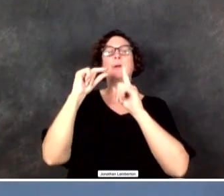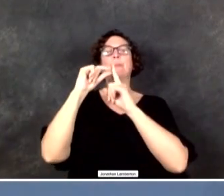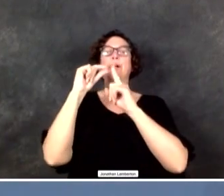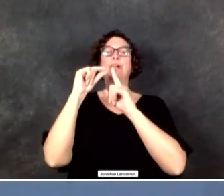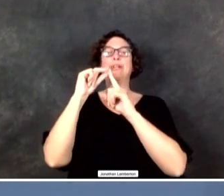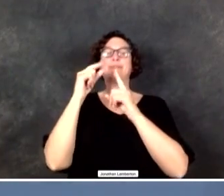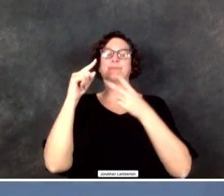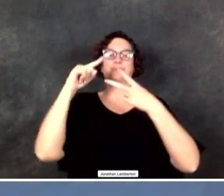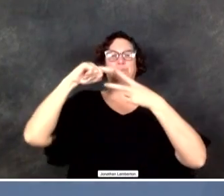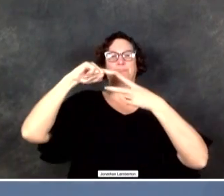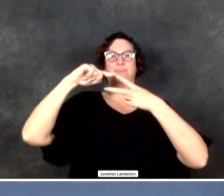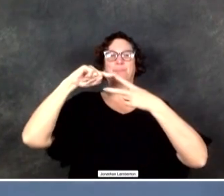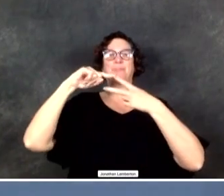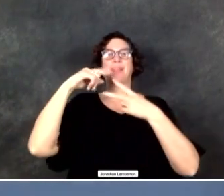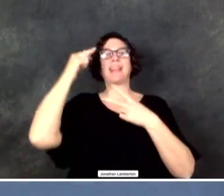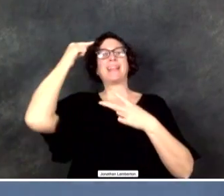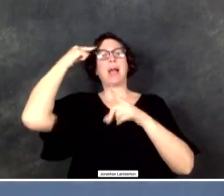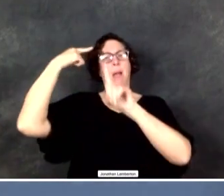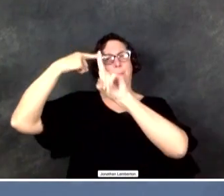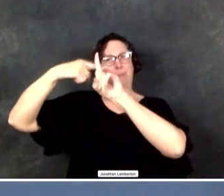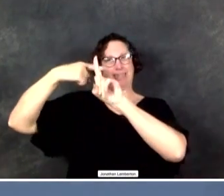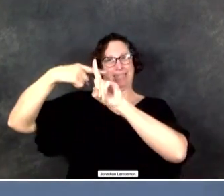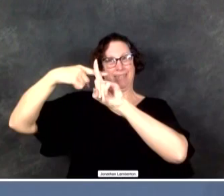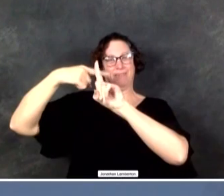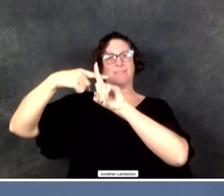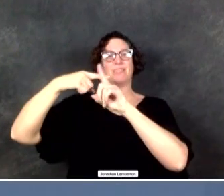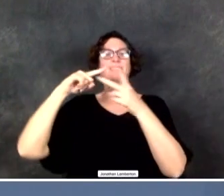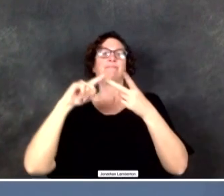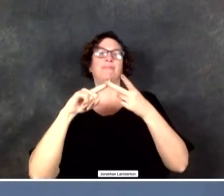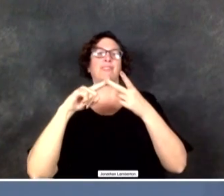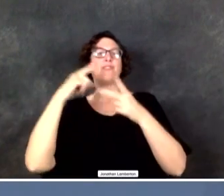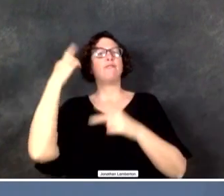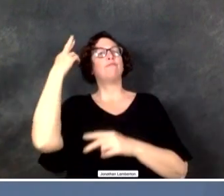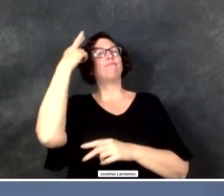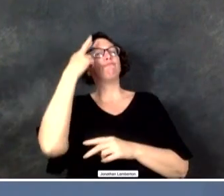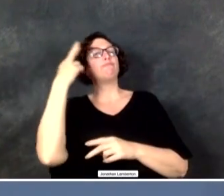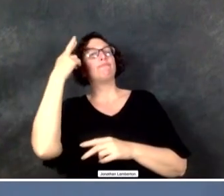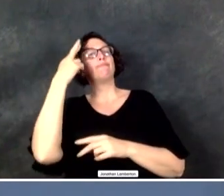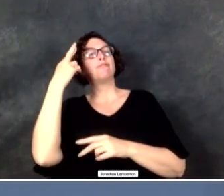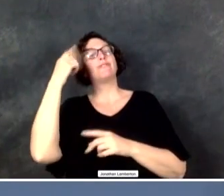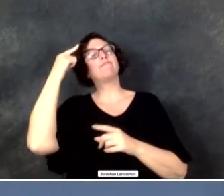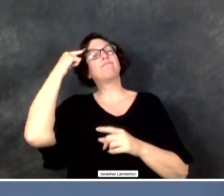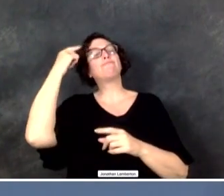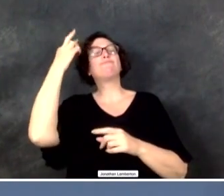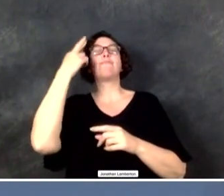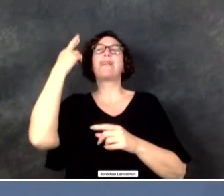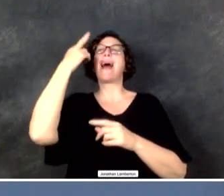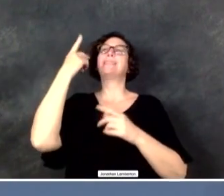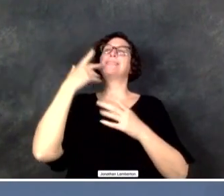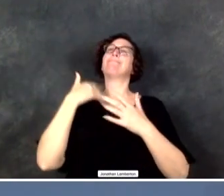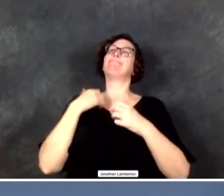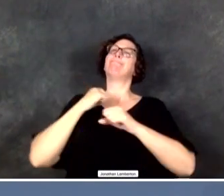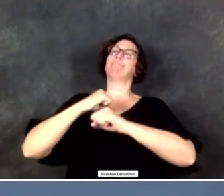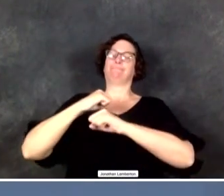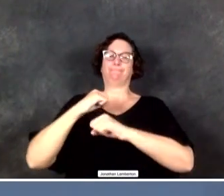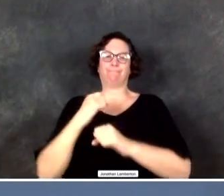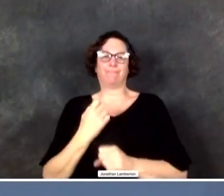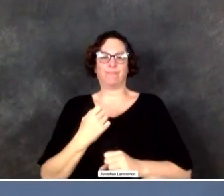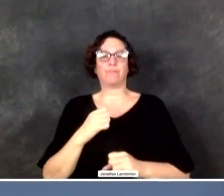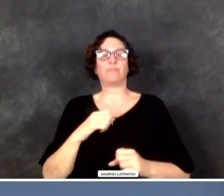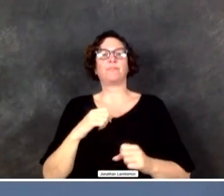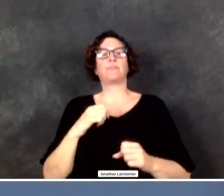optimistically, we want to get students together. We want to have them with their teachers as soon as humanly possible and where it's